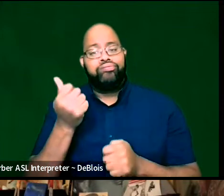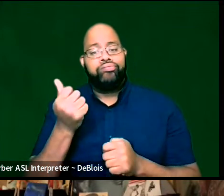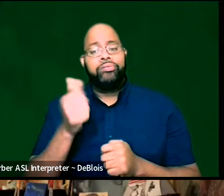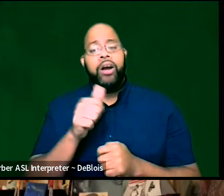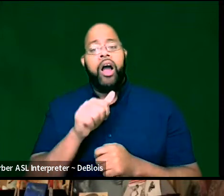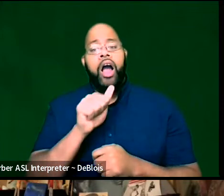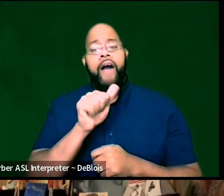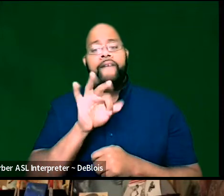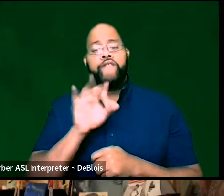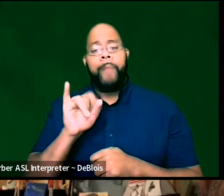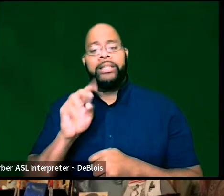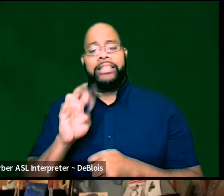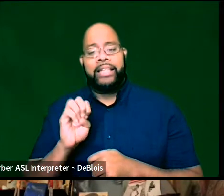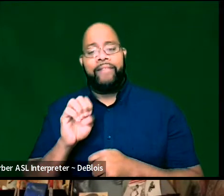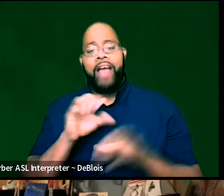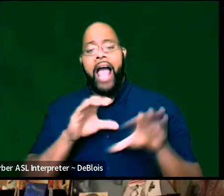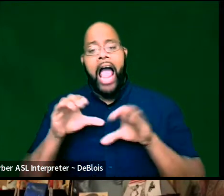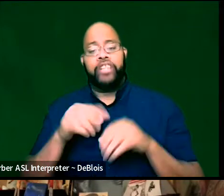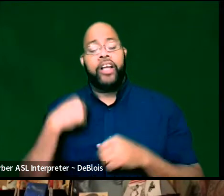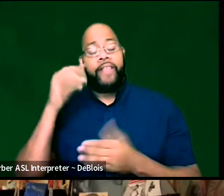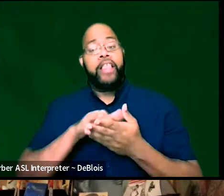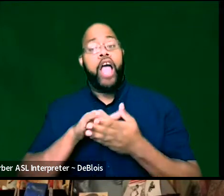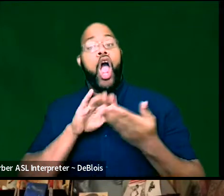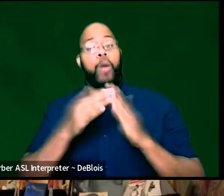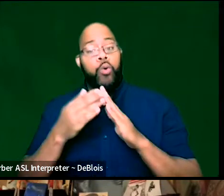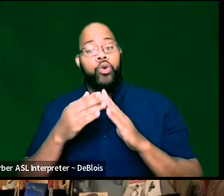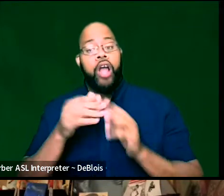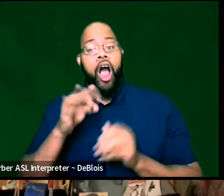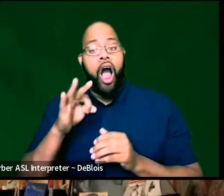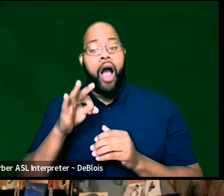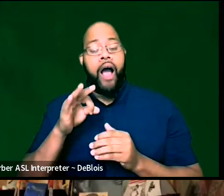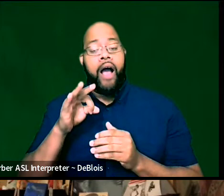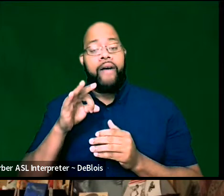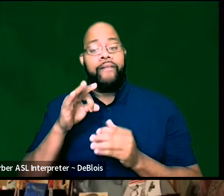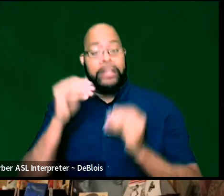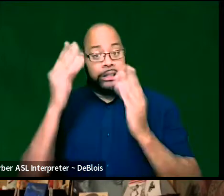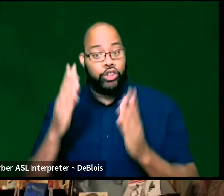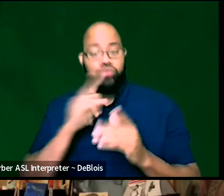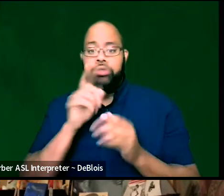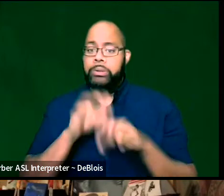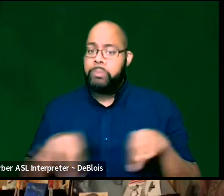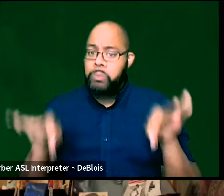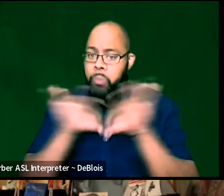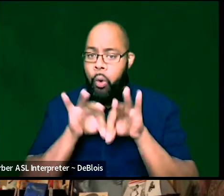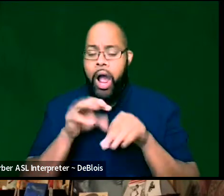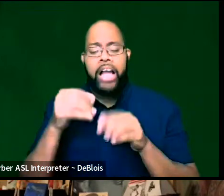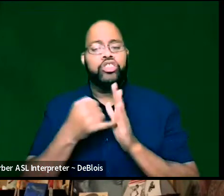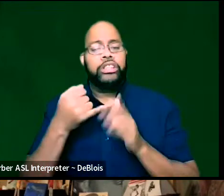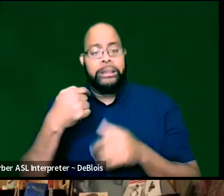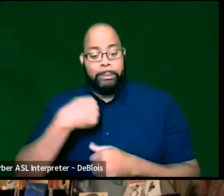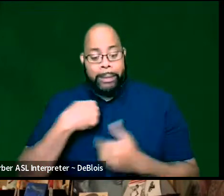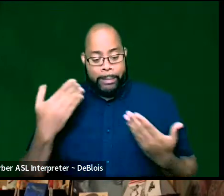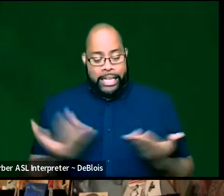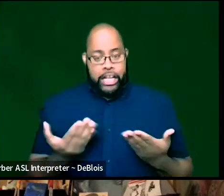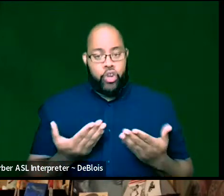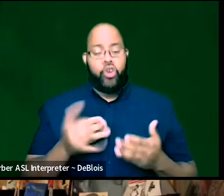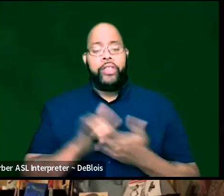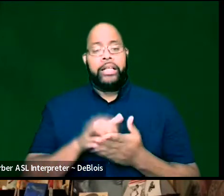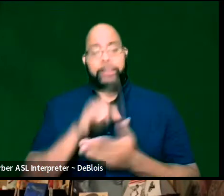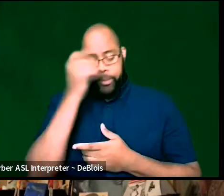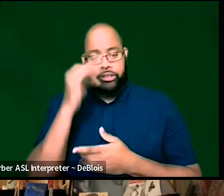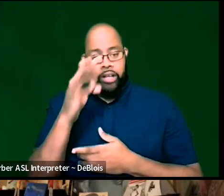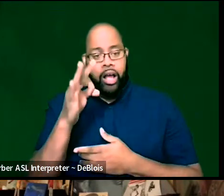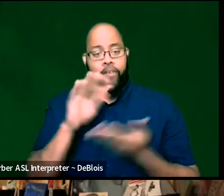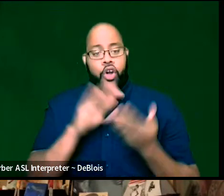think the community of scholars is very important. And even just me being here, it's because